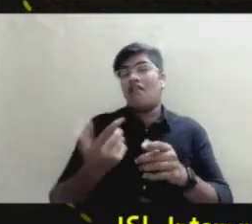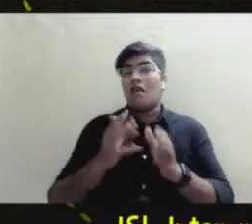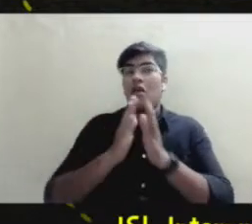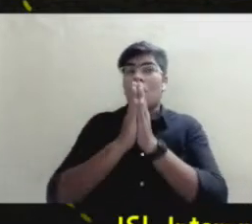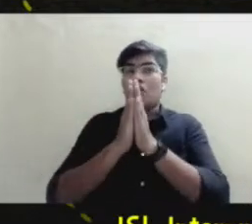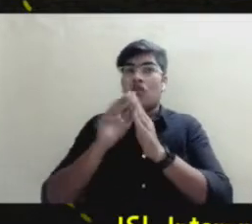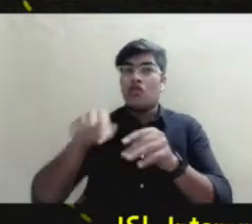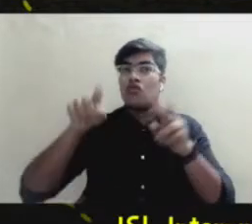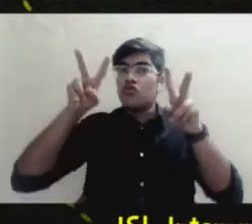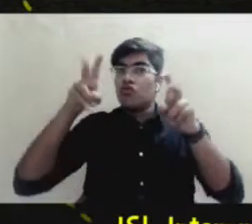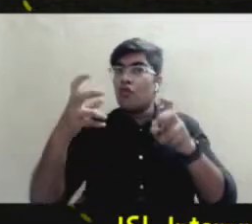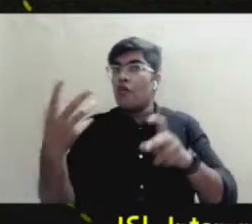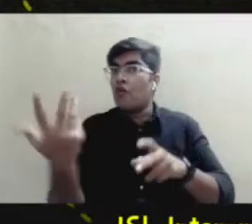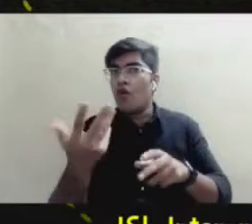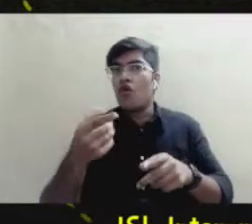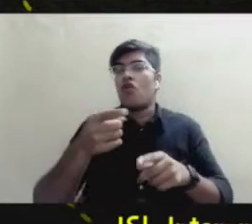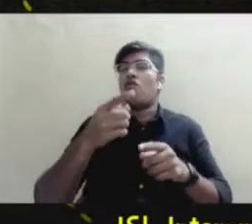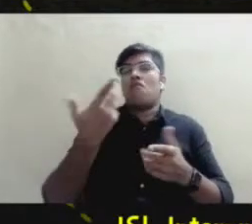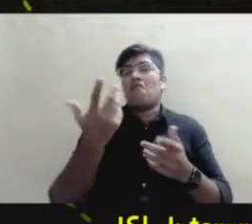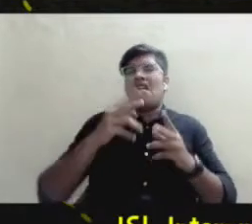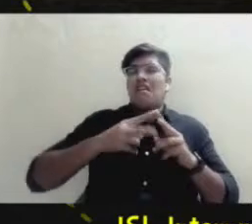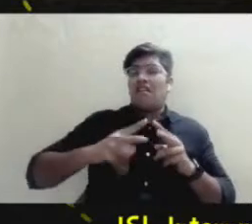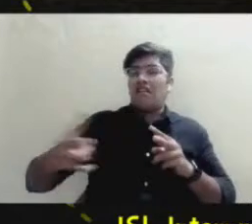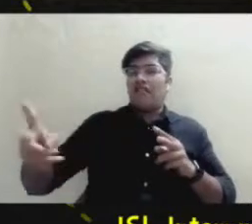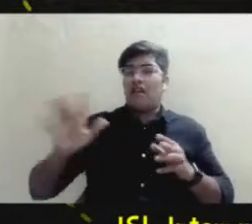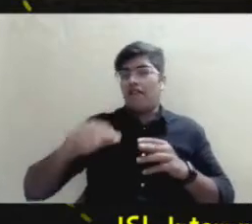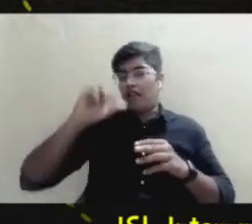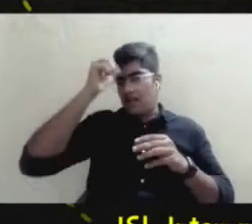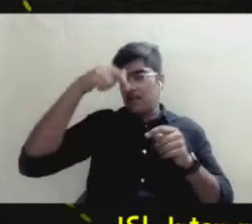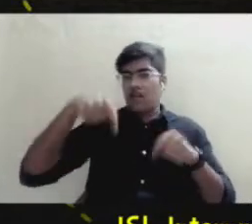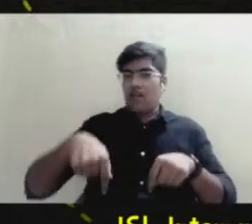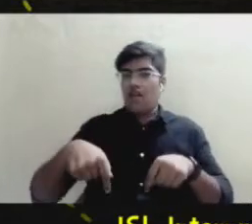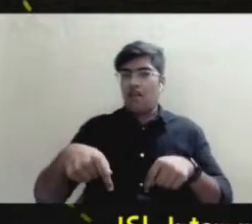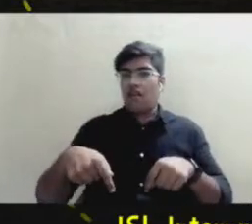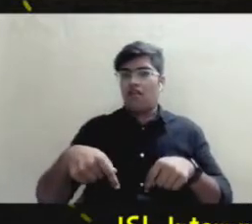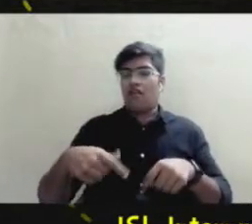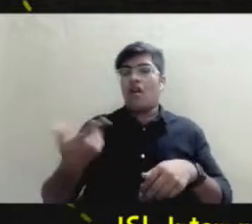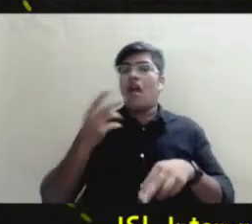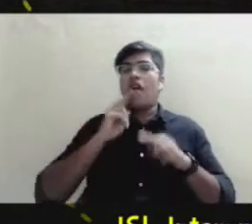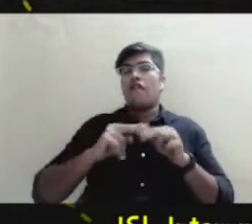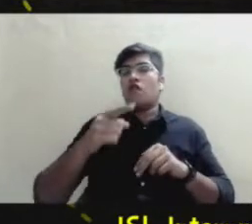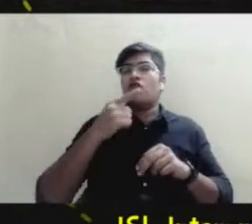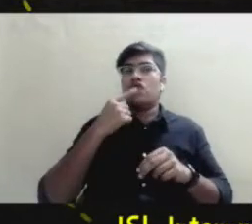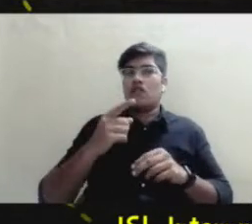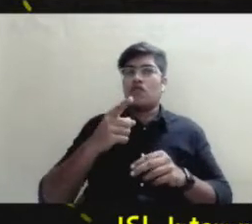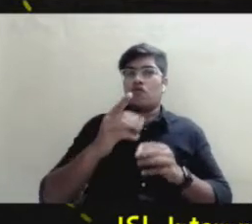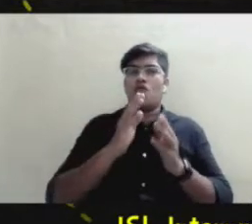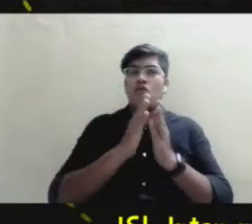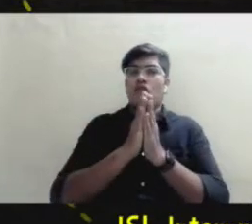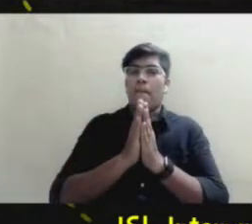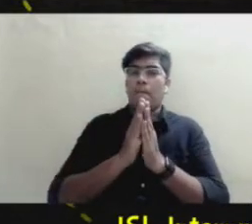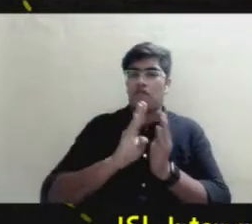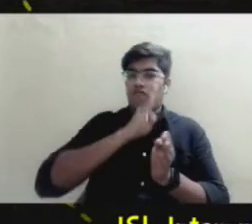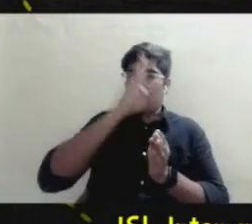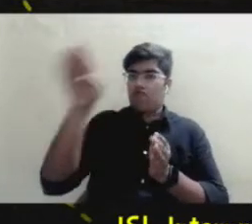again extremely nuanced. So within temple texts, you will find